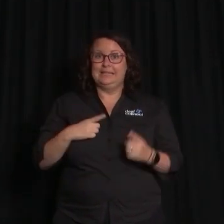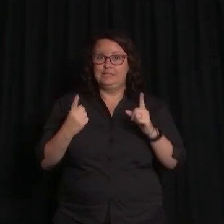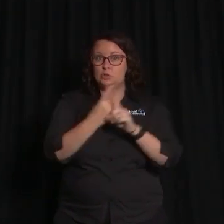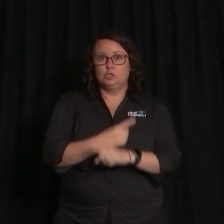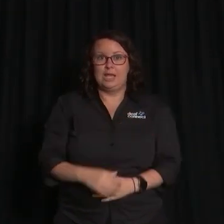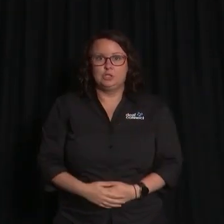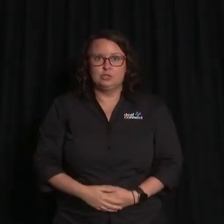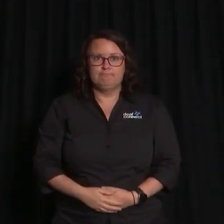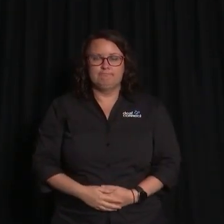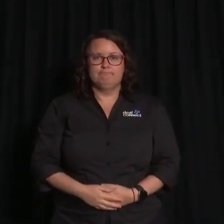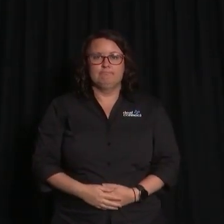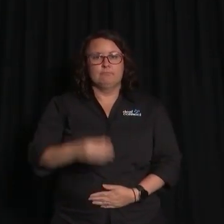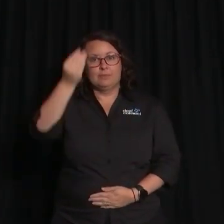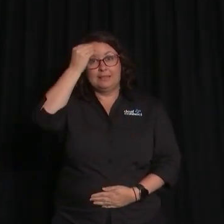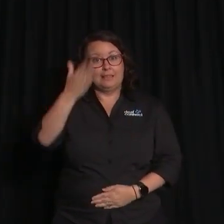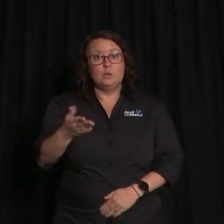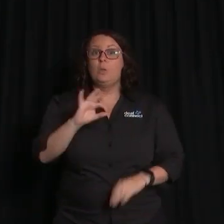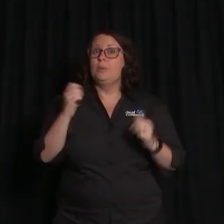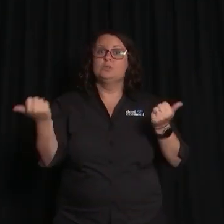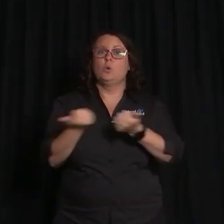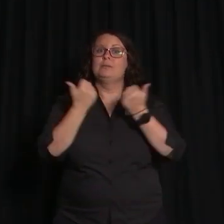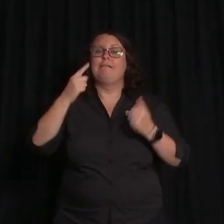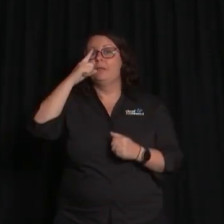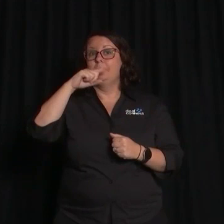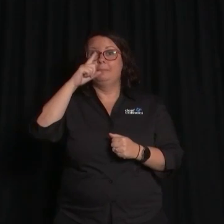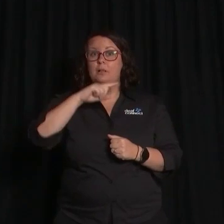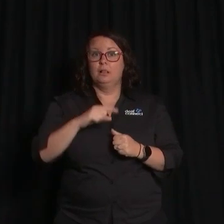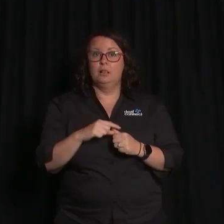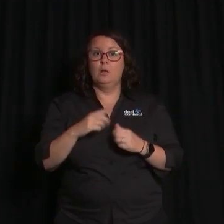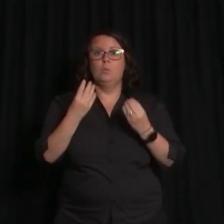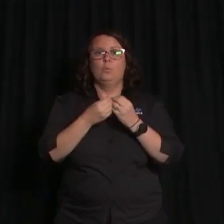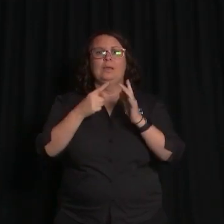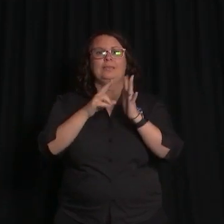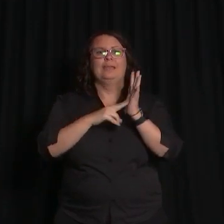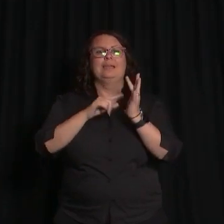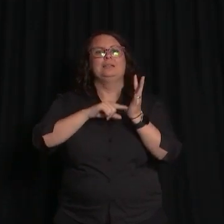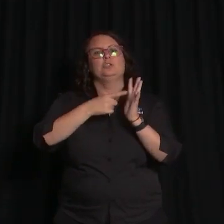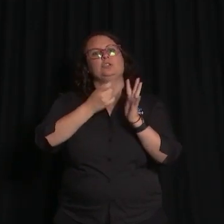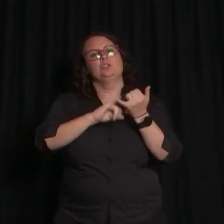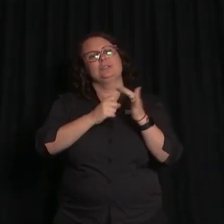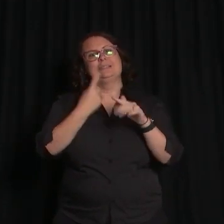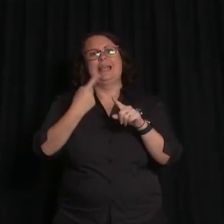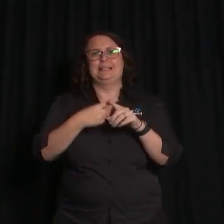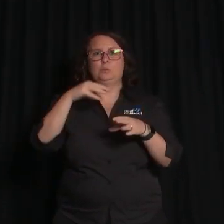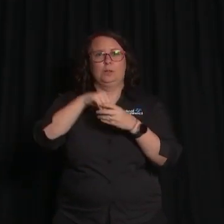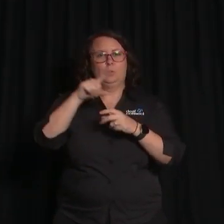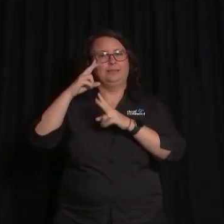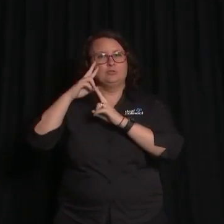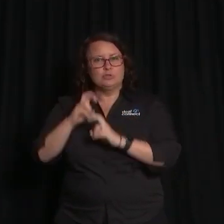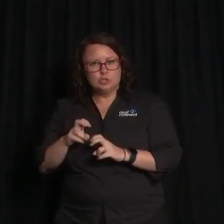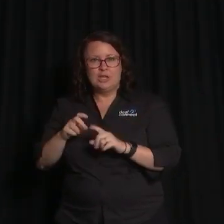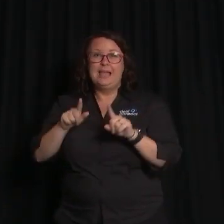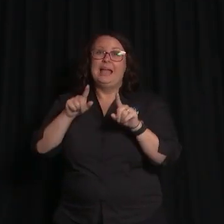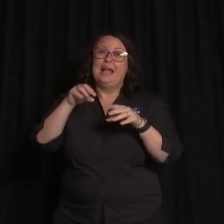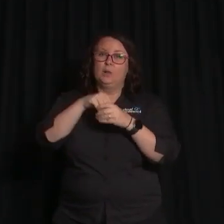just a caveat here, there was not enough people with intersex variations in this study and many other studies, including Private Lives